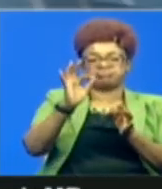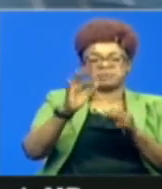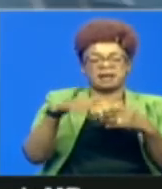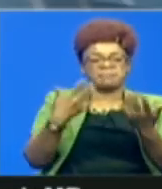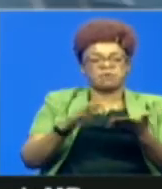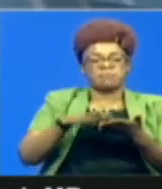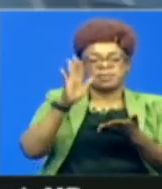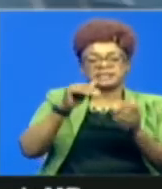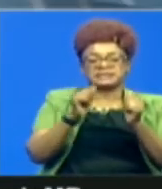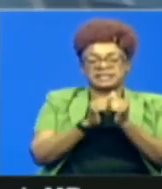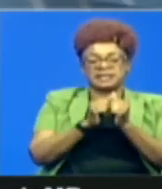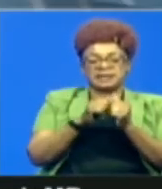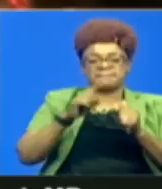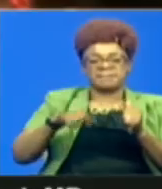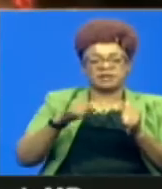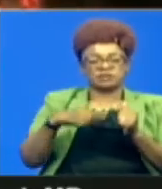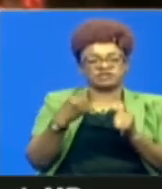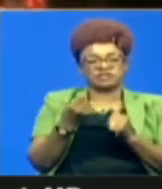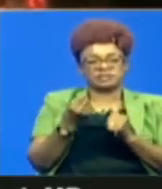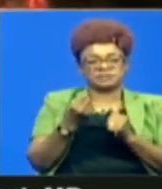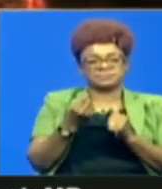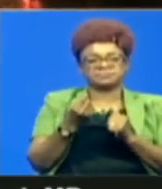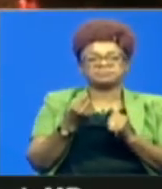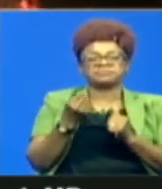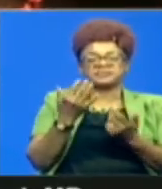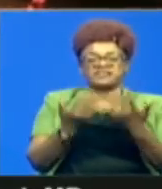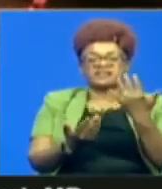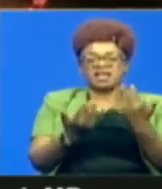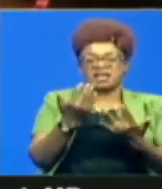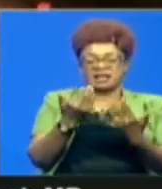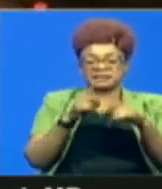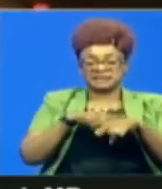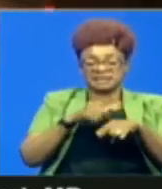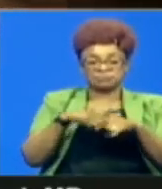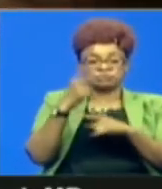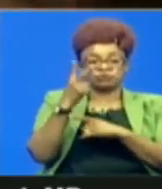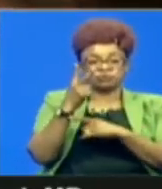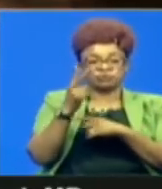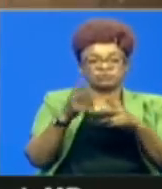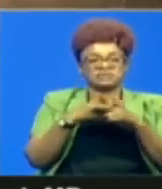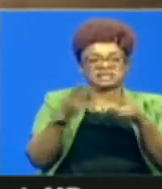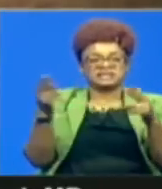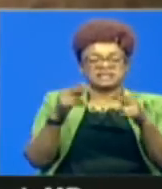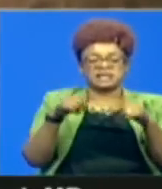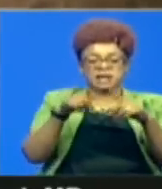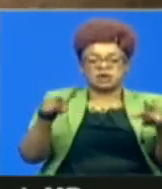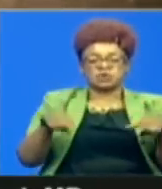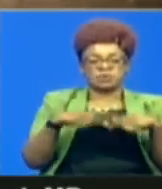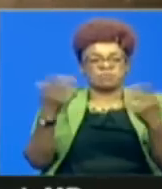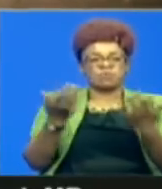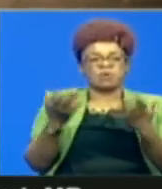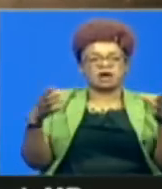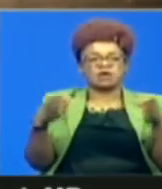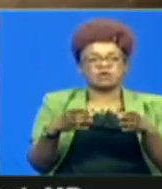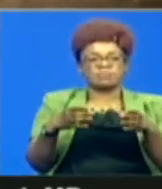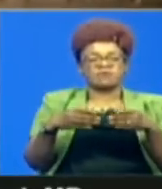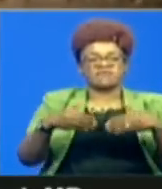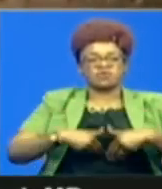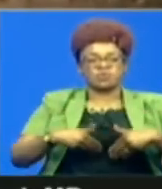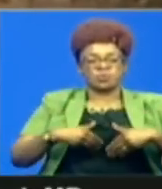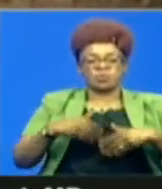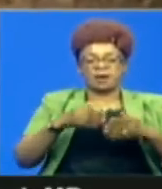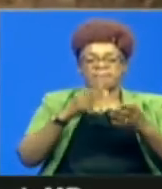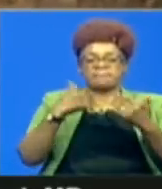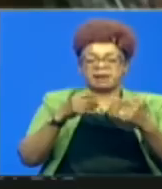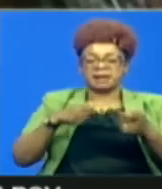10 million shillings. The fire broke out at about 2 a.m., starting at a room where a group of youth were playing pool, after which